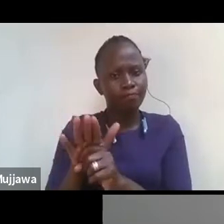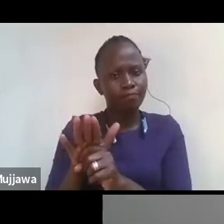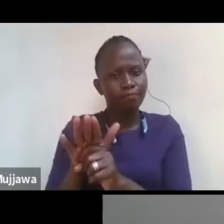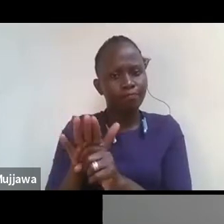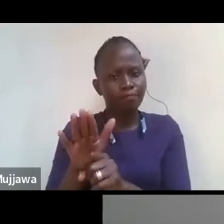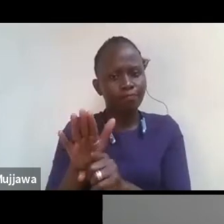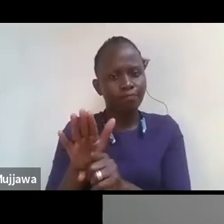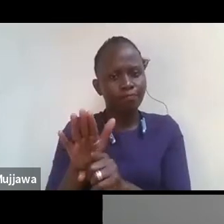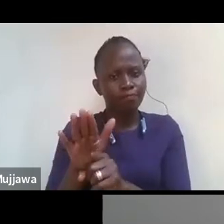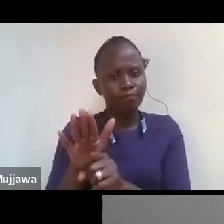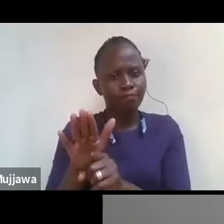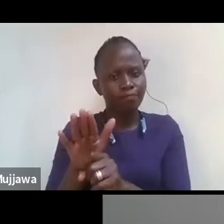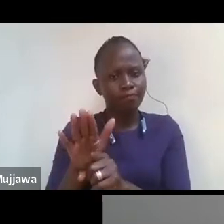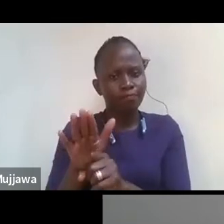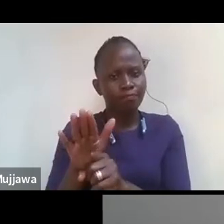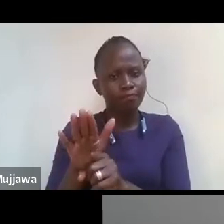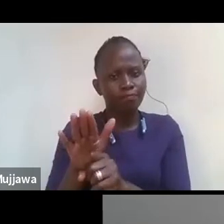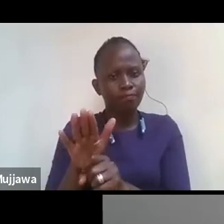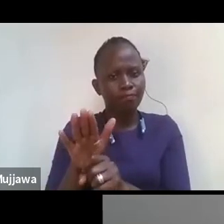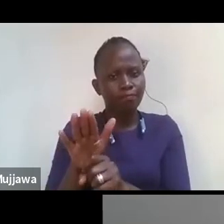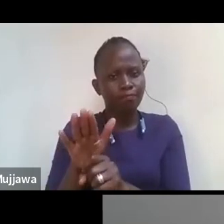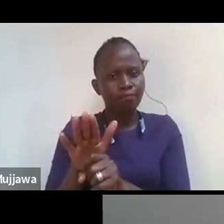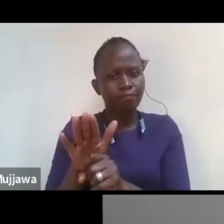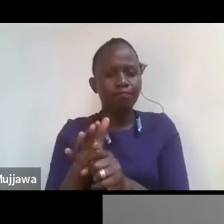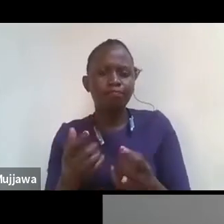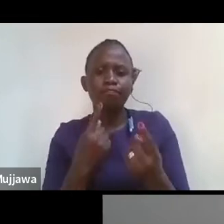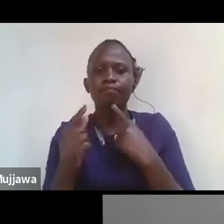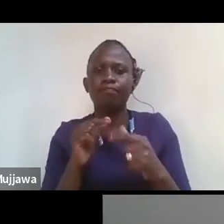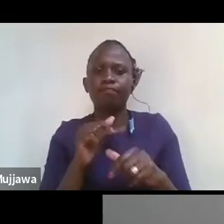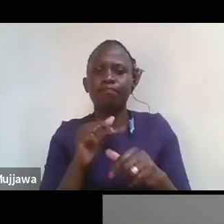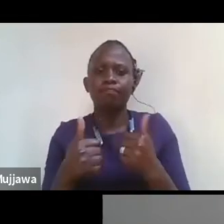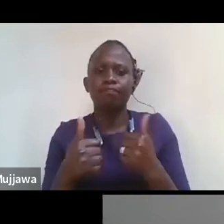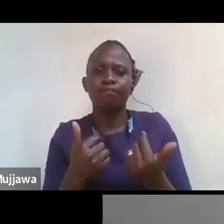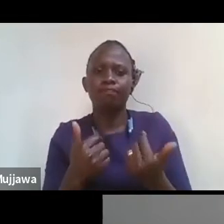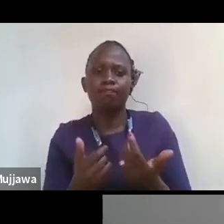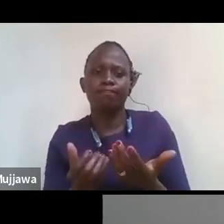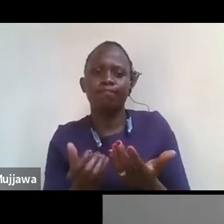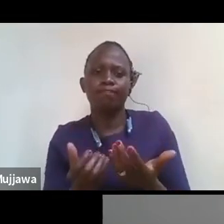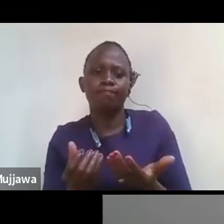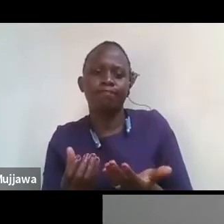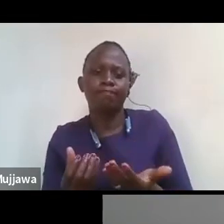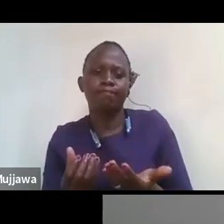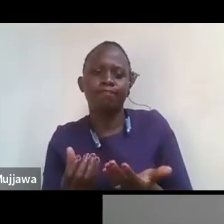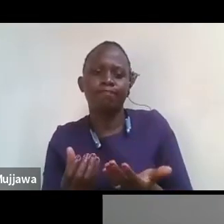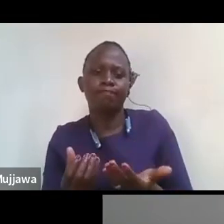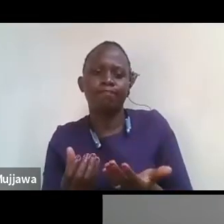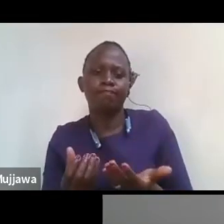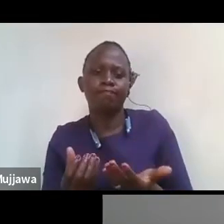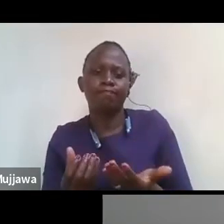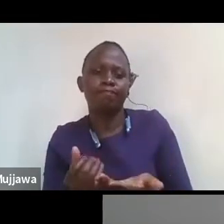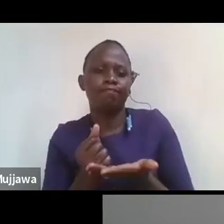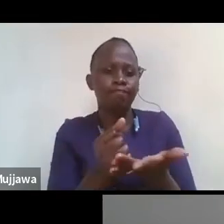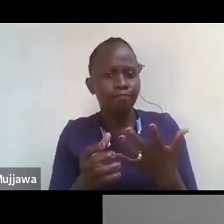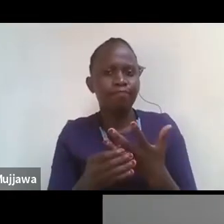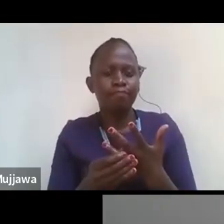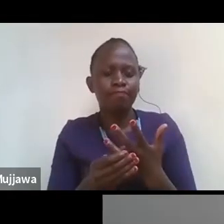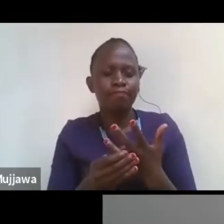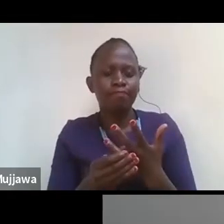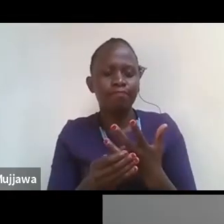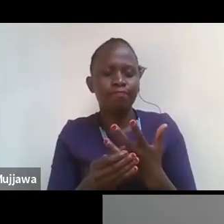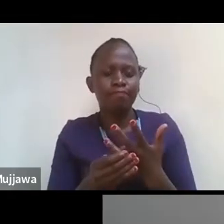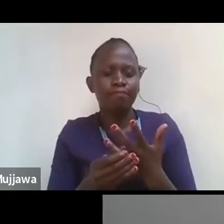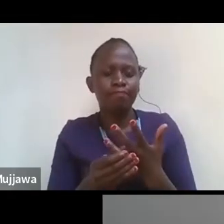seeing, especially when we've been running some of these thematic sessions, is there are some topics and themes where young people usually think,